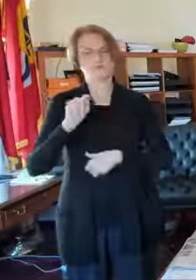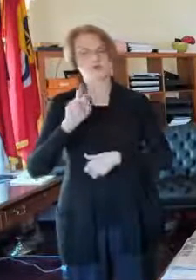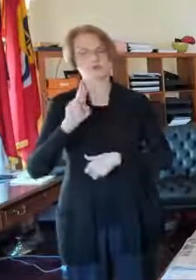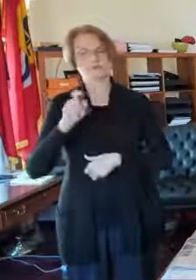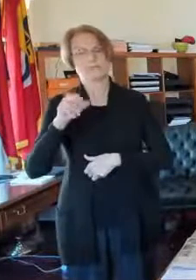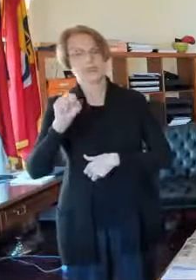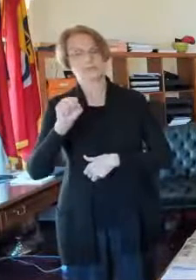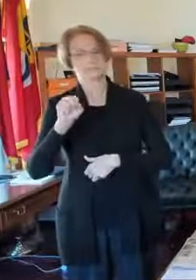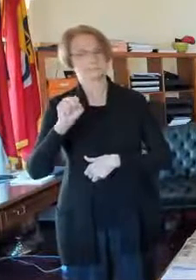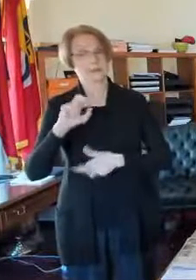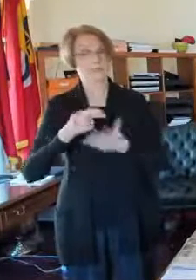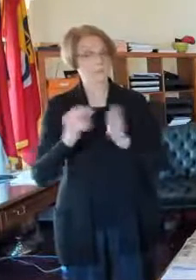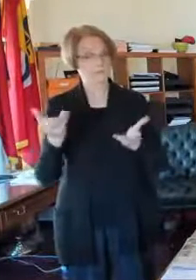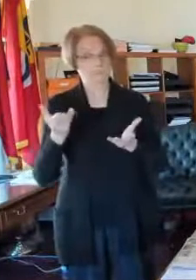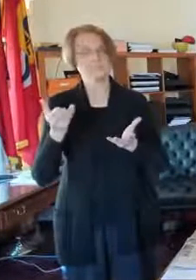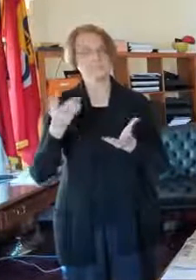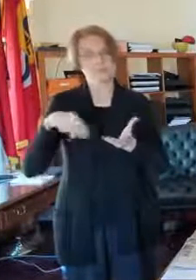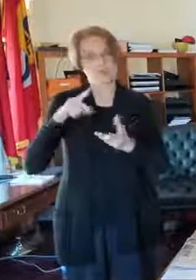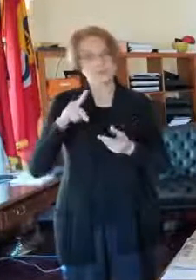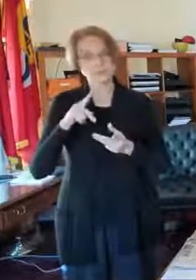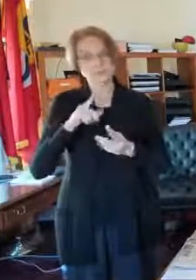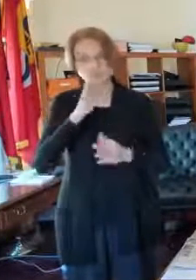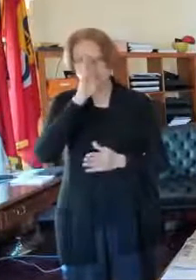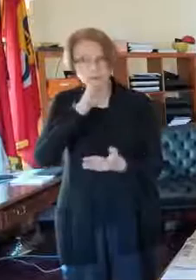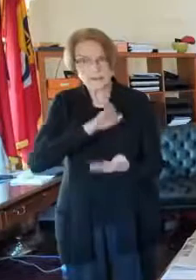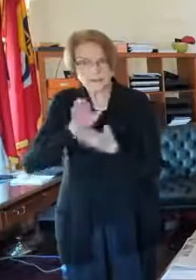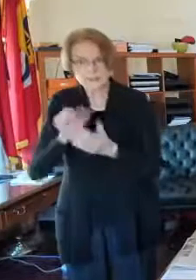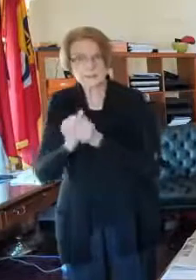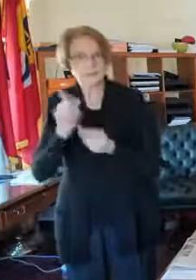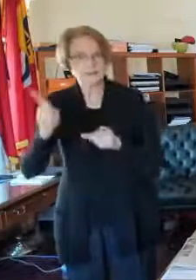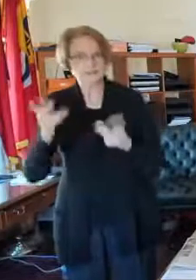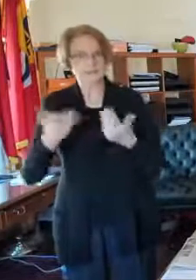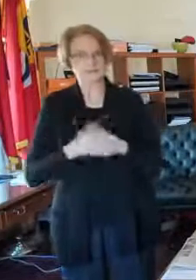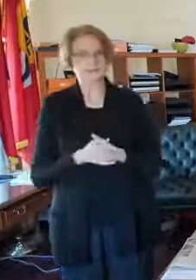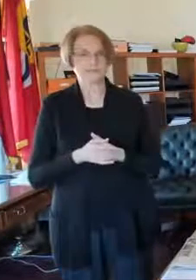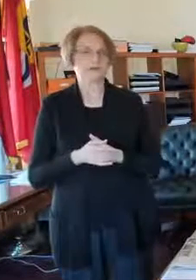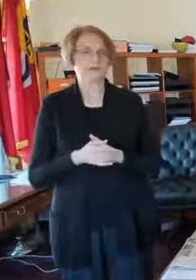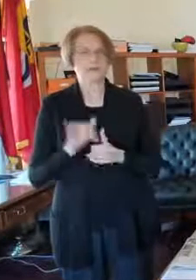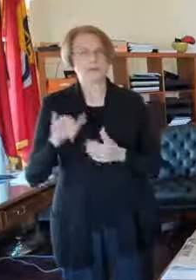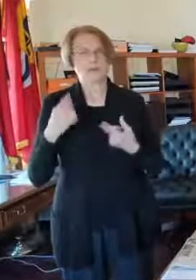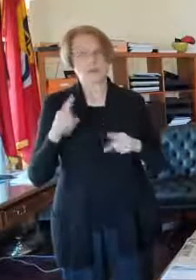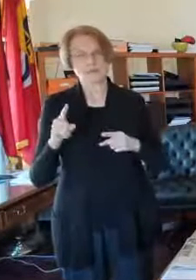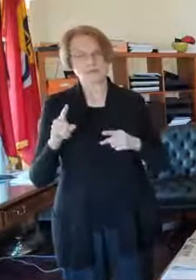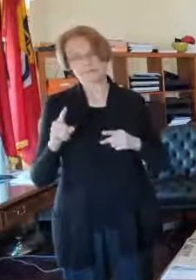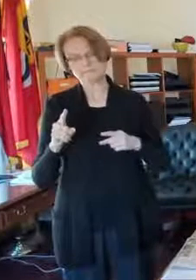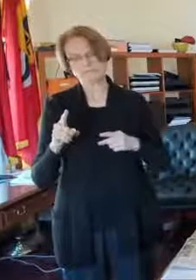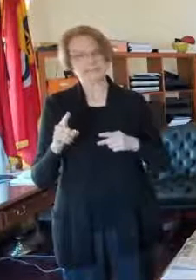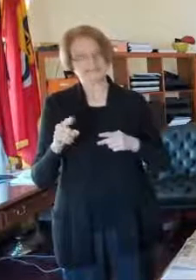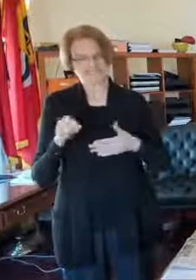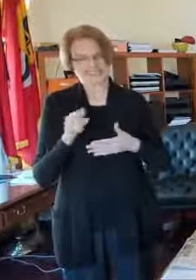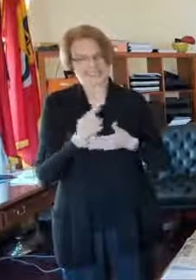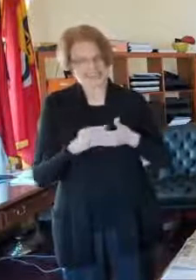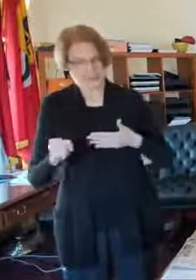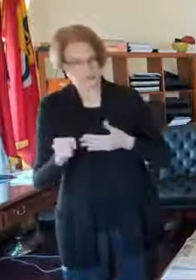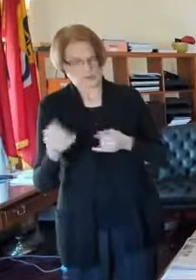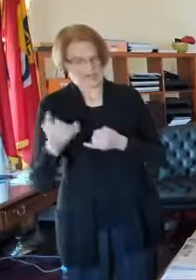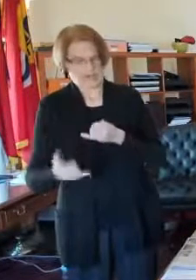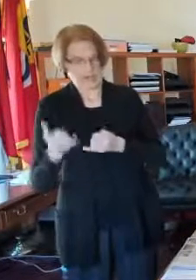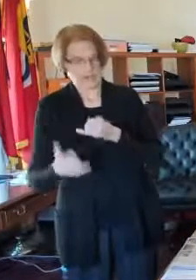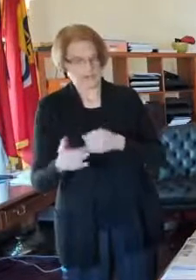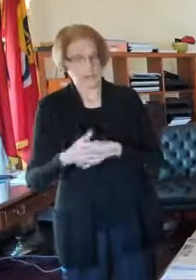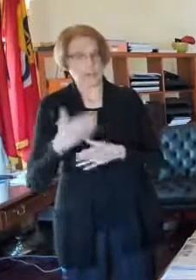contact with the public. And so we expect that to be towards the end of next week. That's good news, because